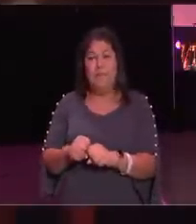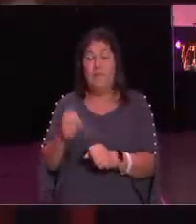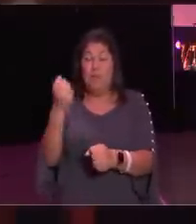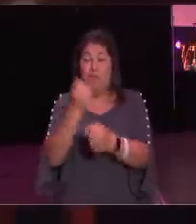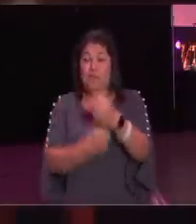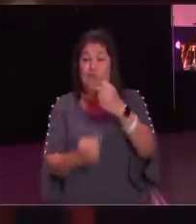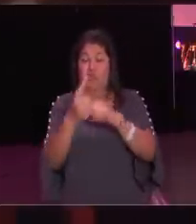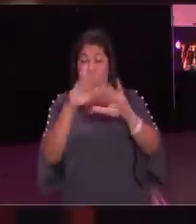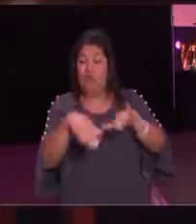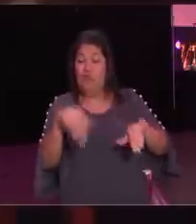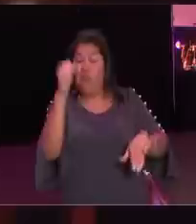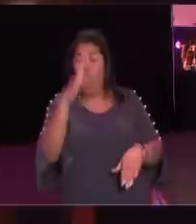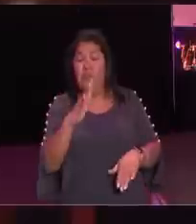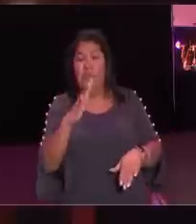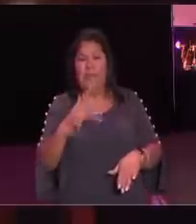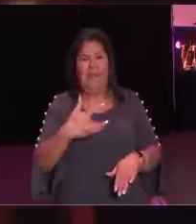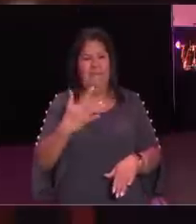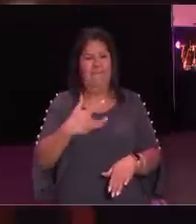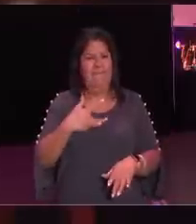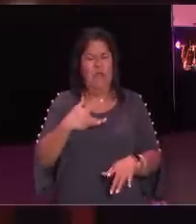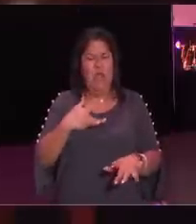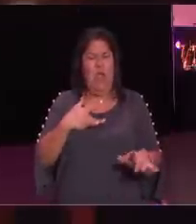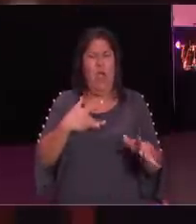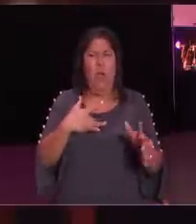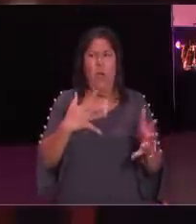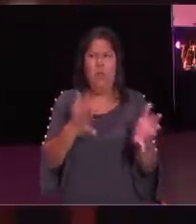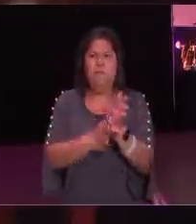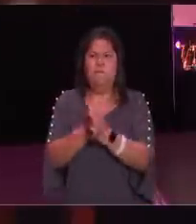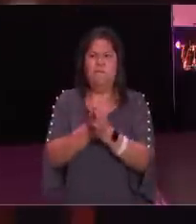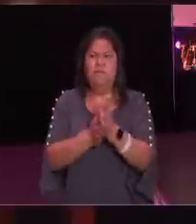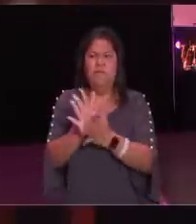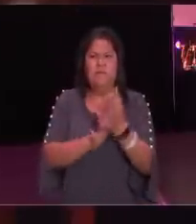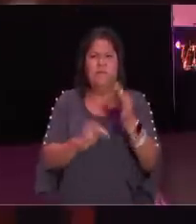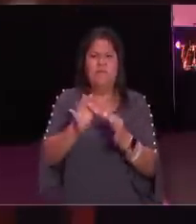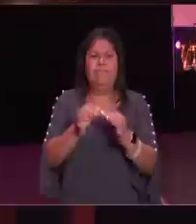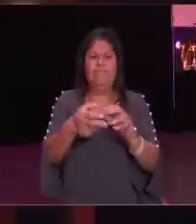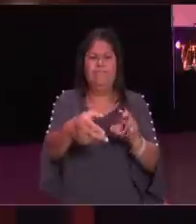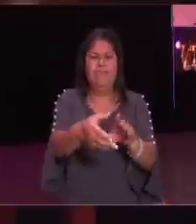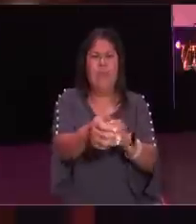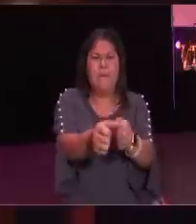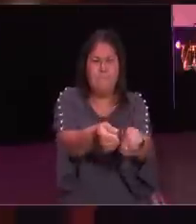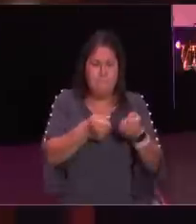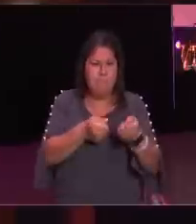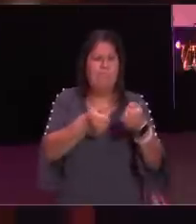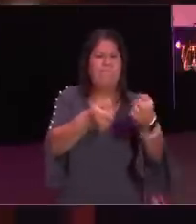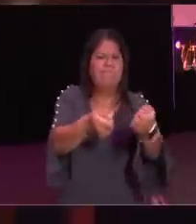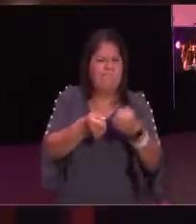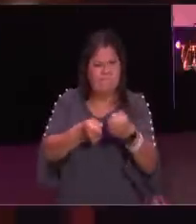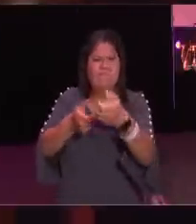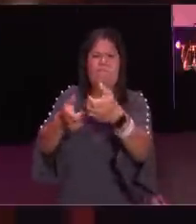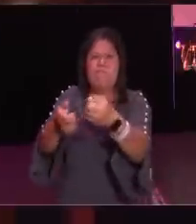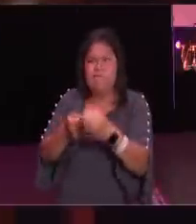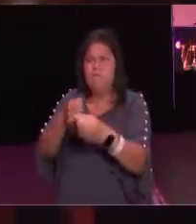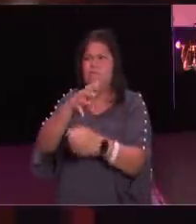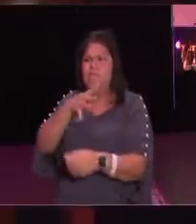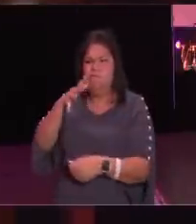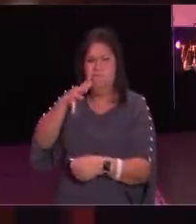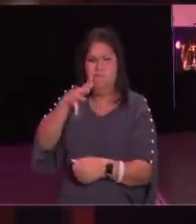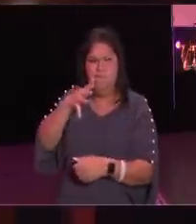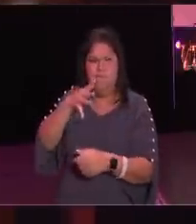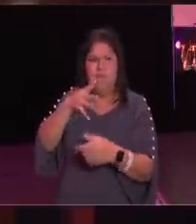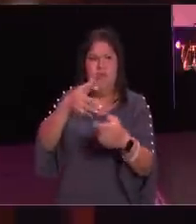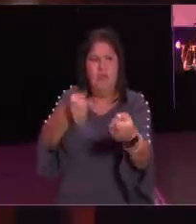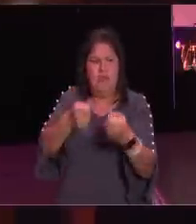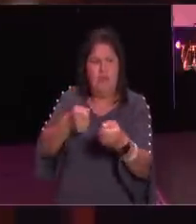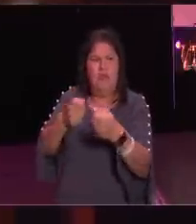every child of God should feel the impulse of the Holy Ghost drawing you to the field,